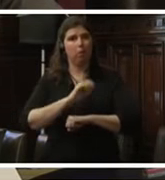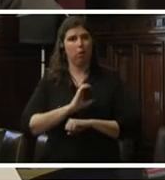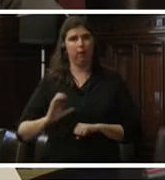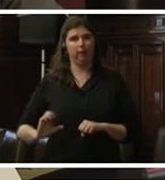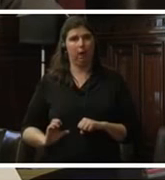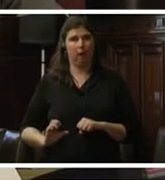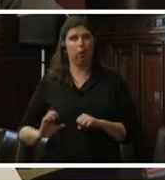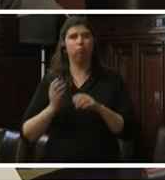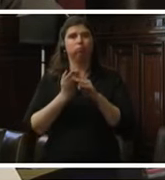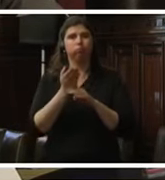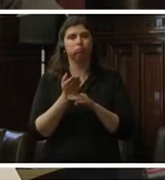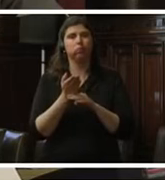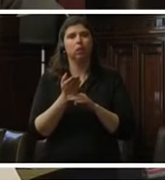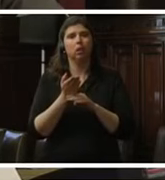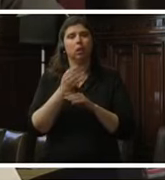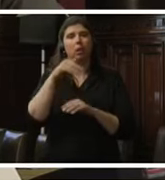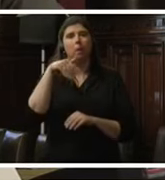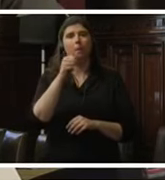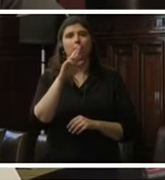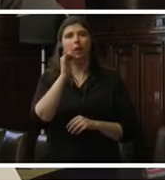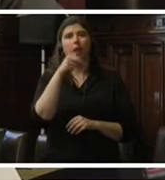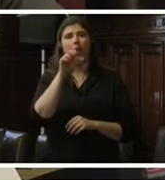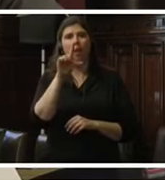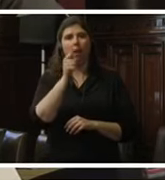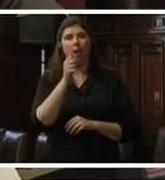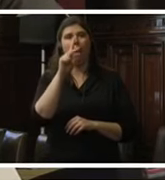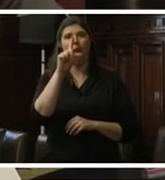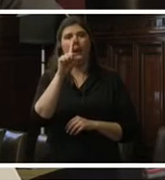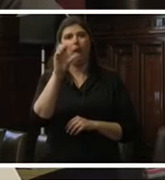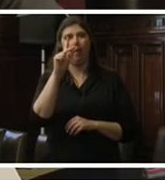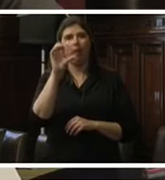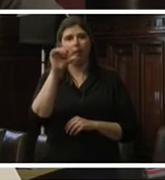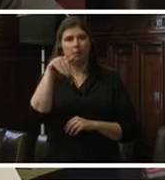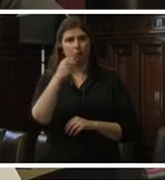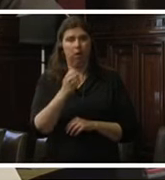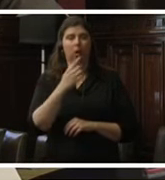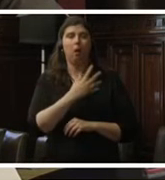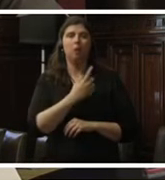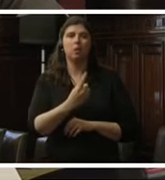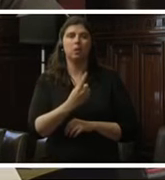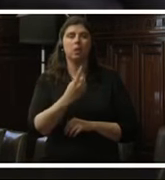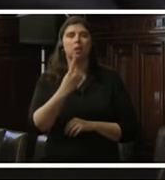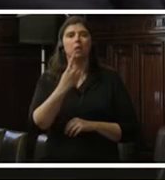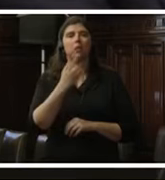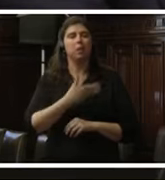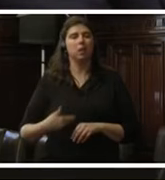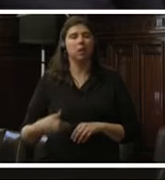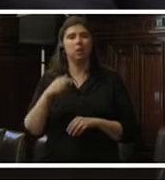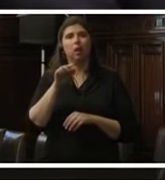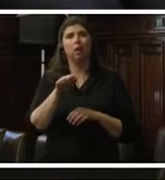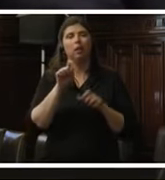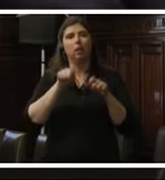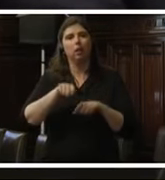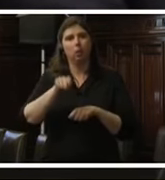petician, Mariana Ledezma Narvaez, in her Arabian, vice president of the Tribunal Constitucional, and the magistrados